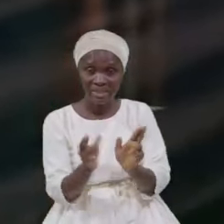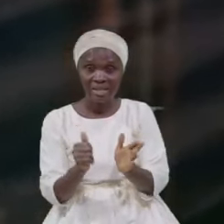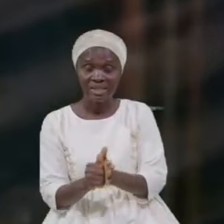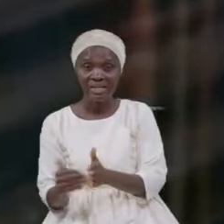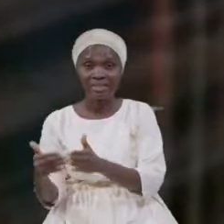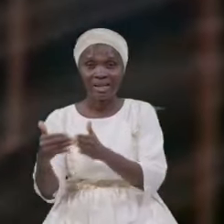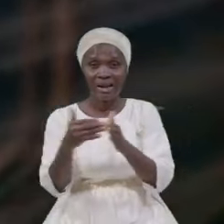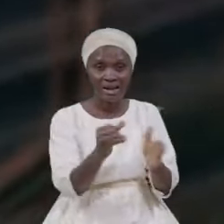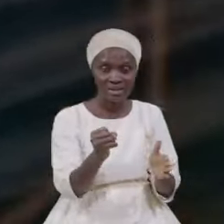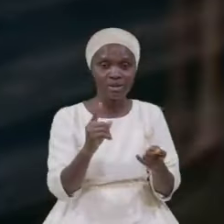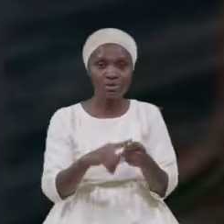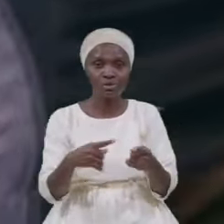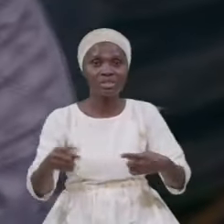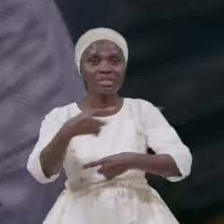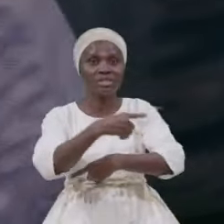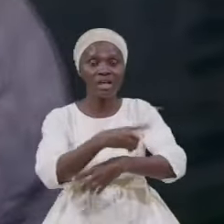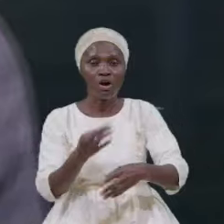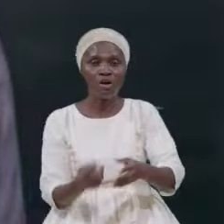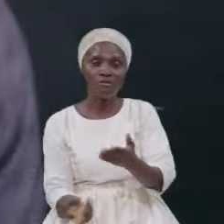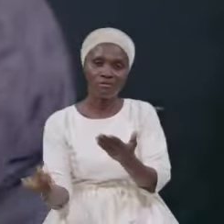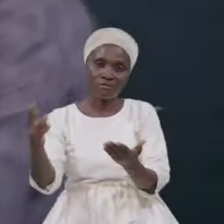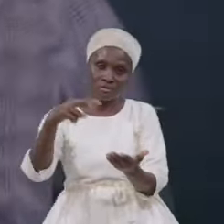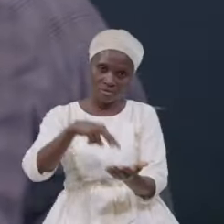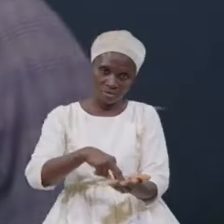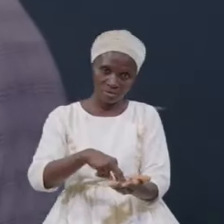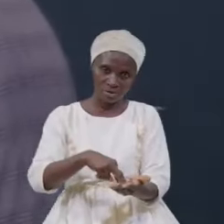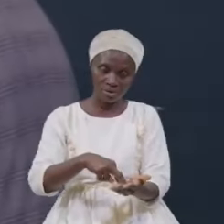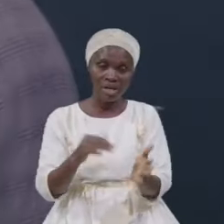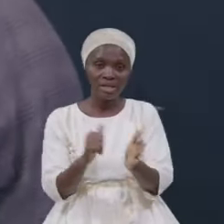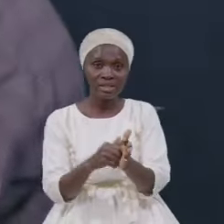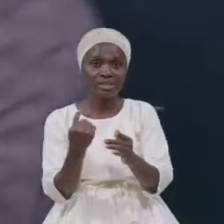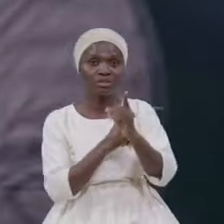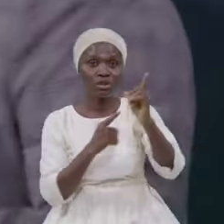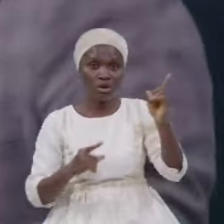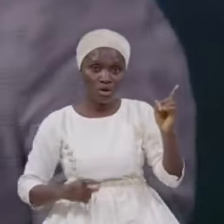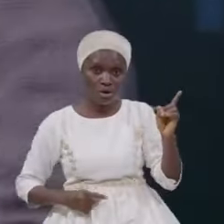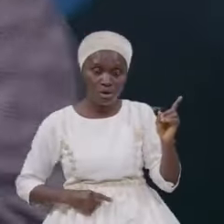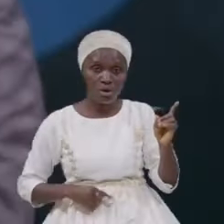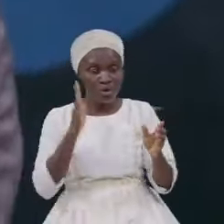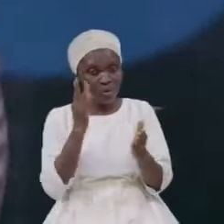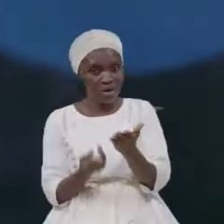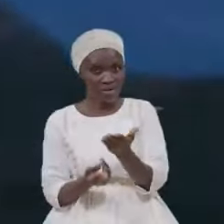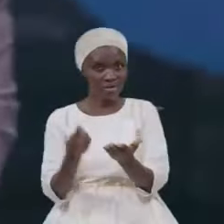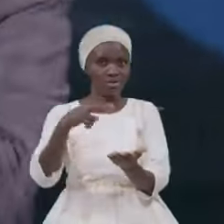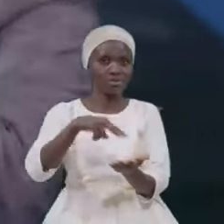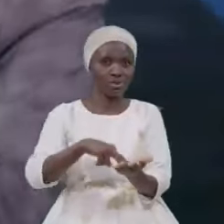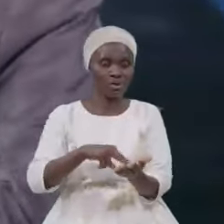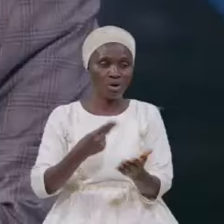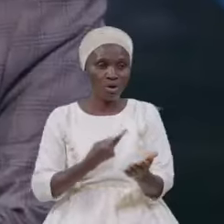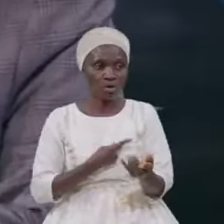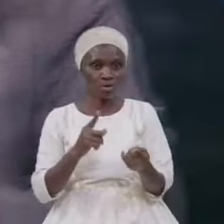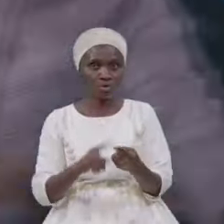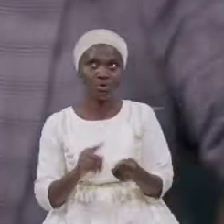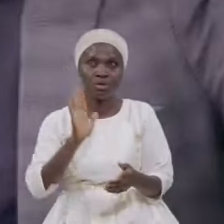restoration, that the Lord restores us to His favor, to His grace, and He restores